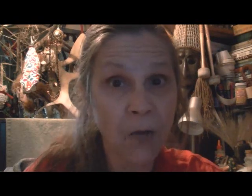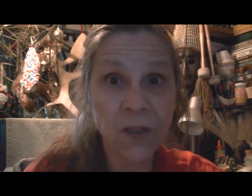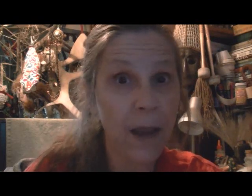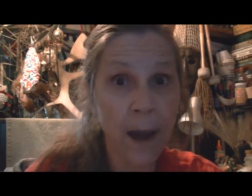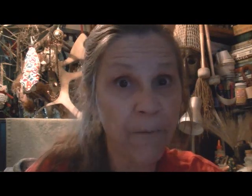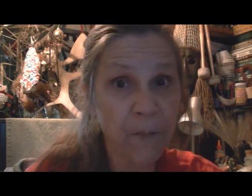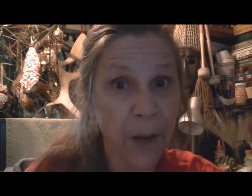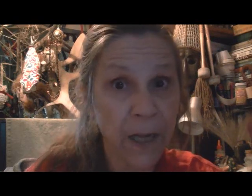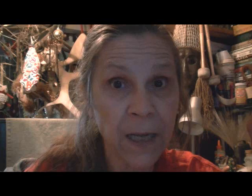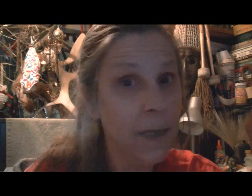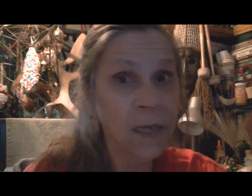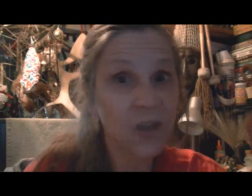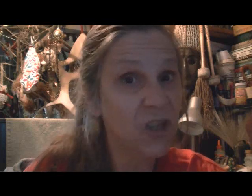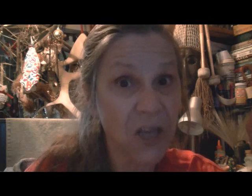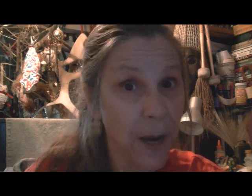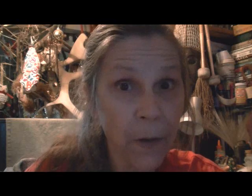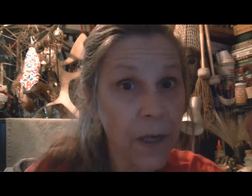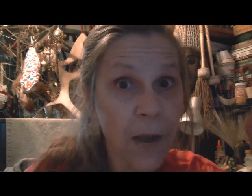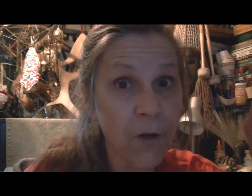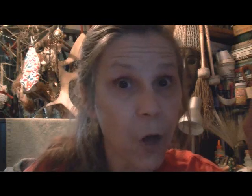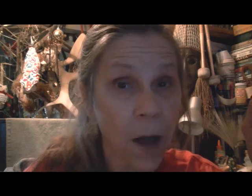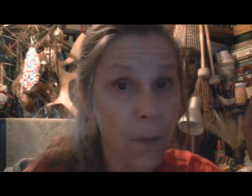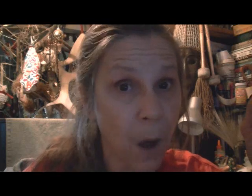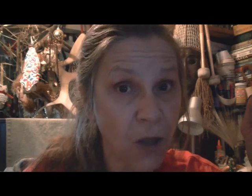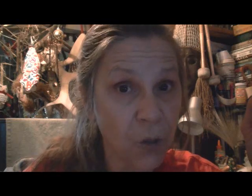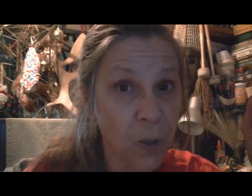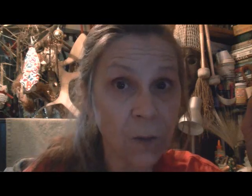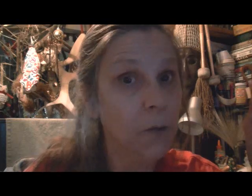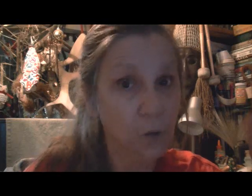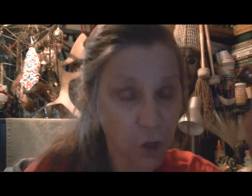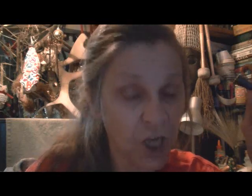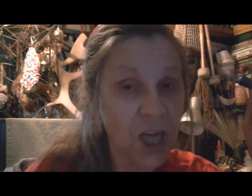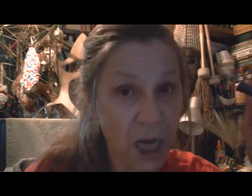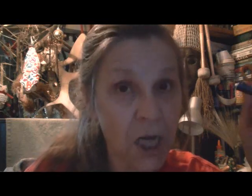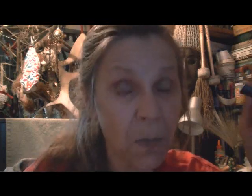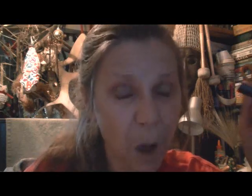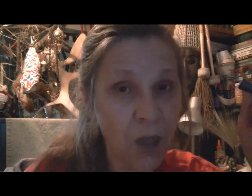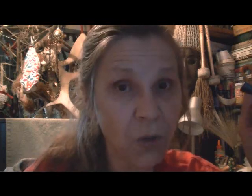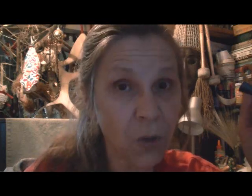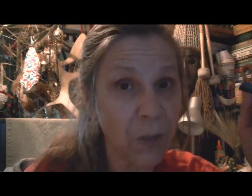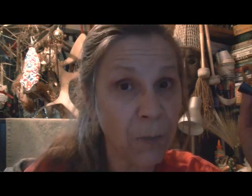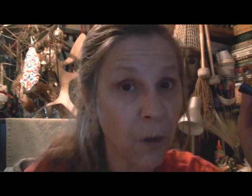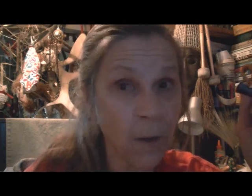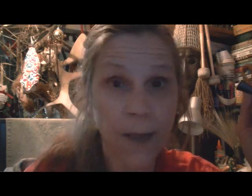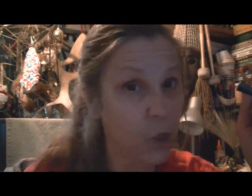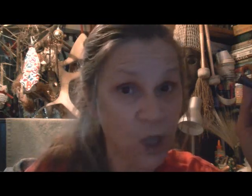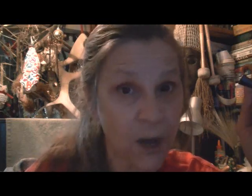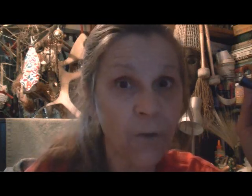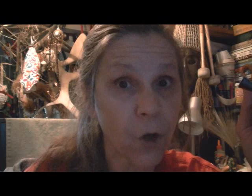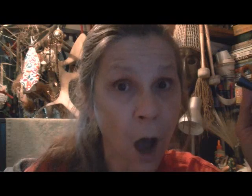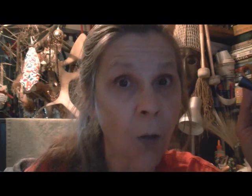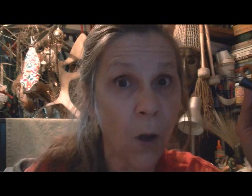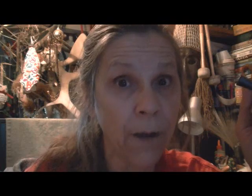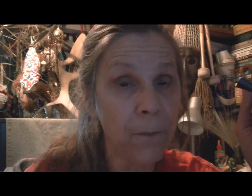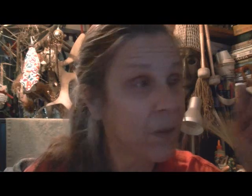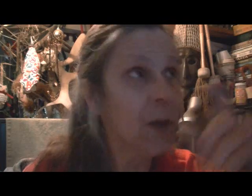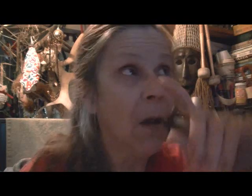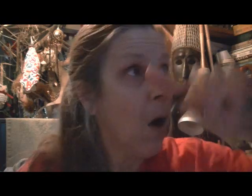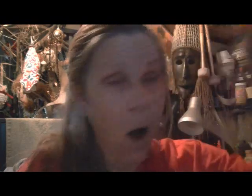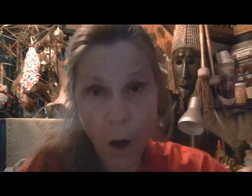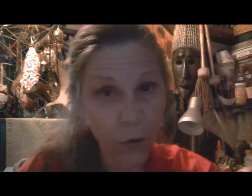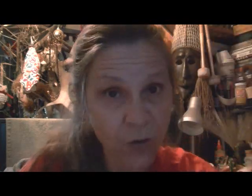didn't house everybody. Ciera never got a module. She needed a module, people, and she never got